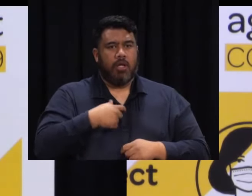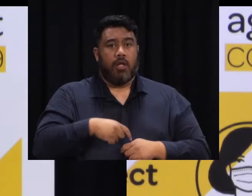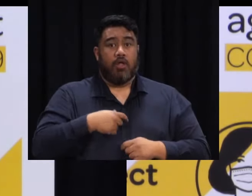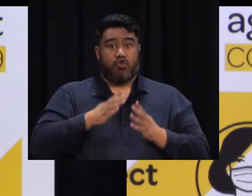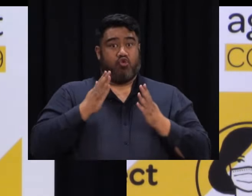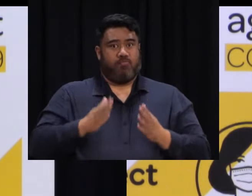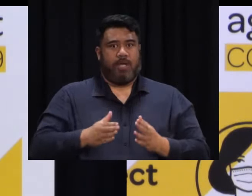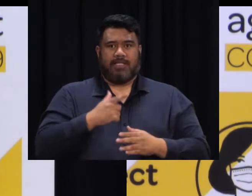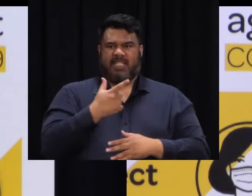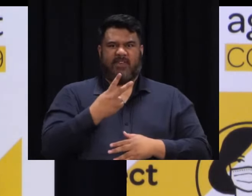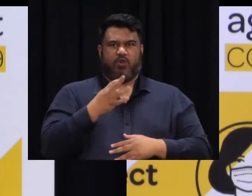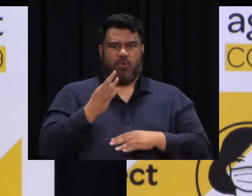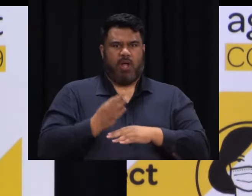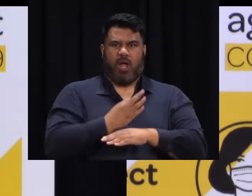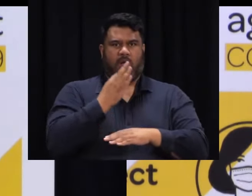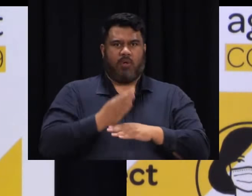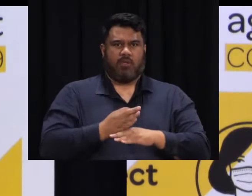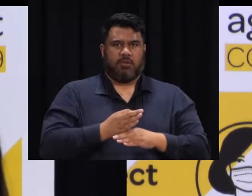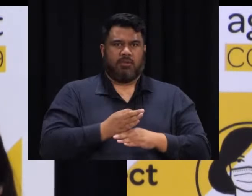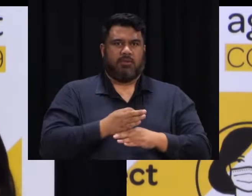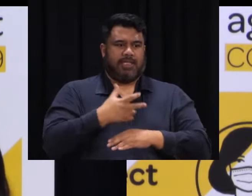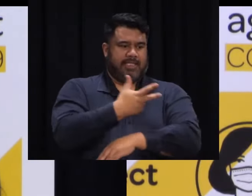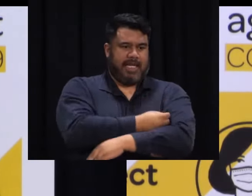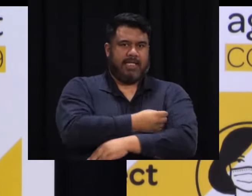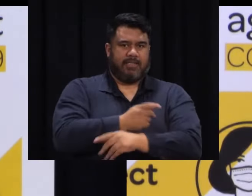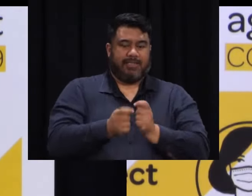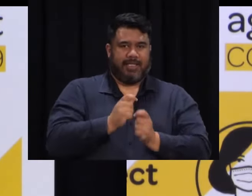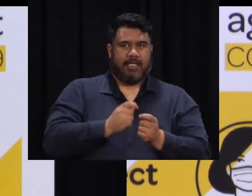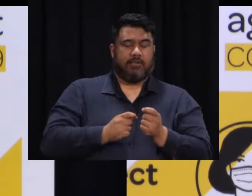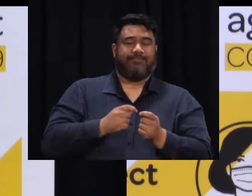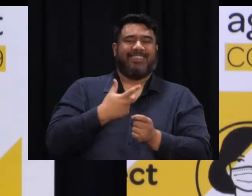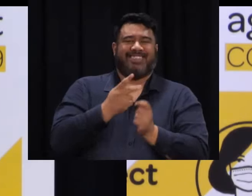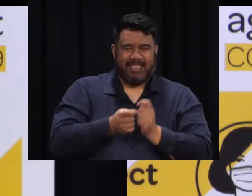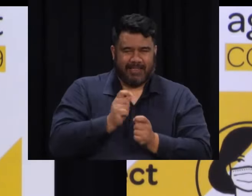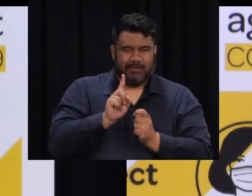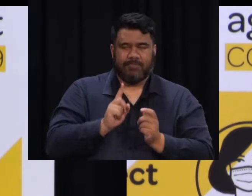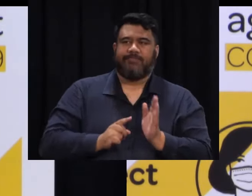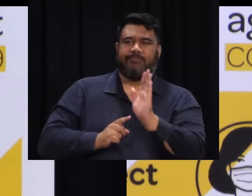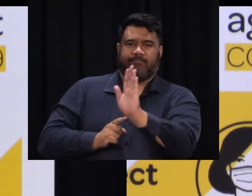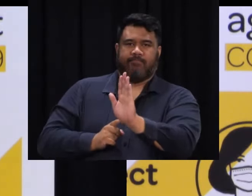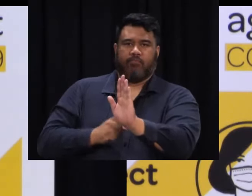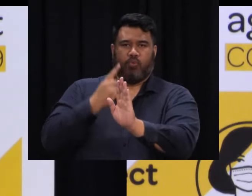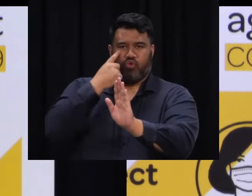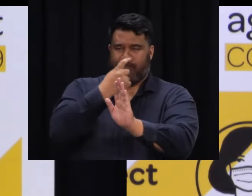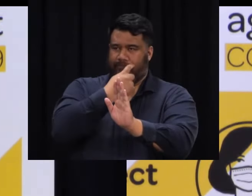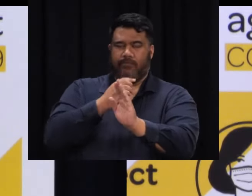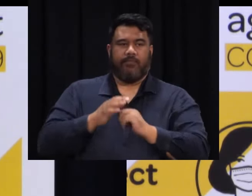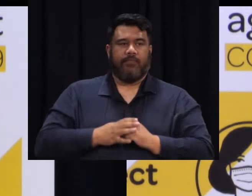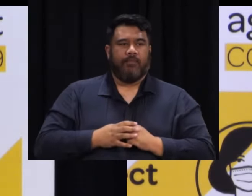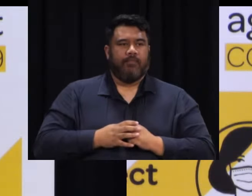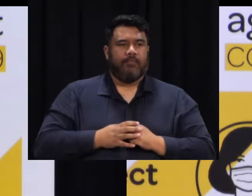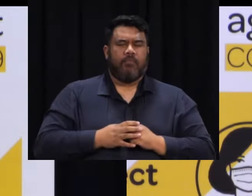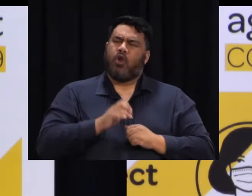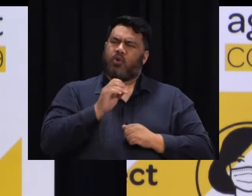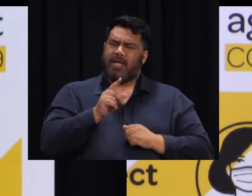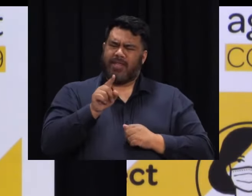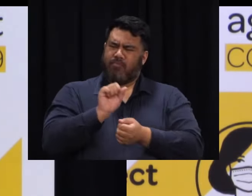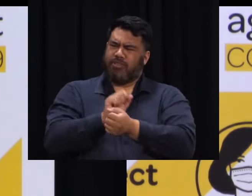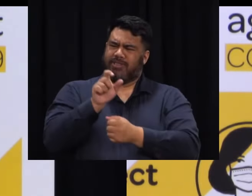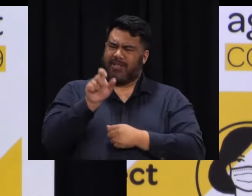emergency exemption from the Ministry of Health. The prisoner, is the working theory that he caught it in the car ride, or did the